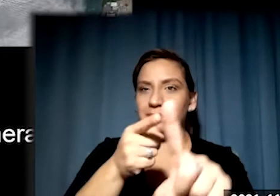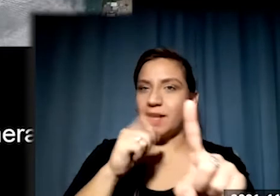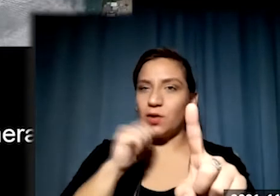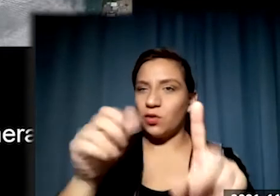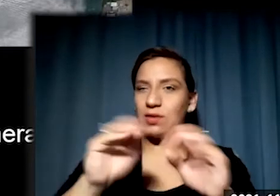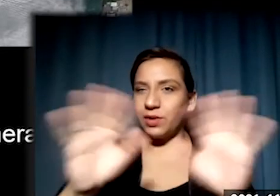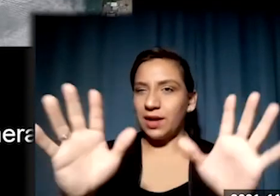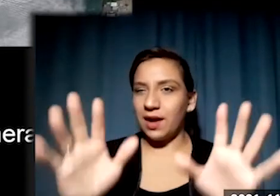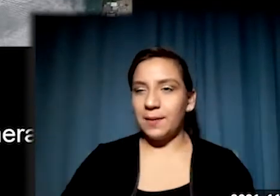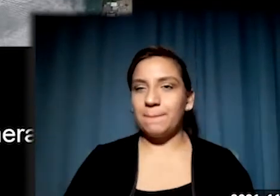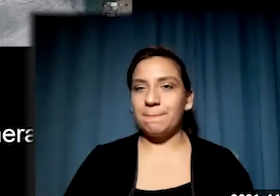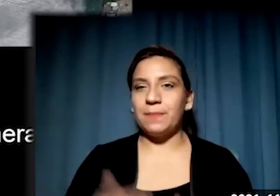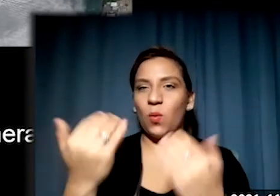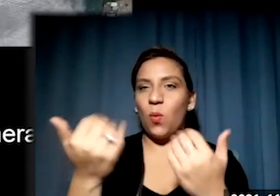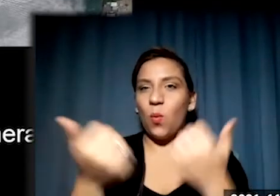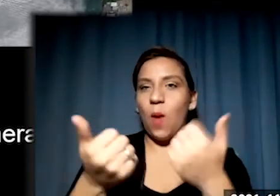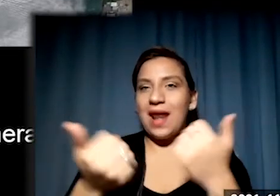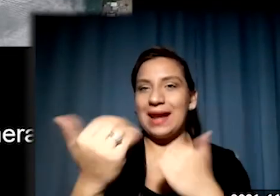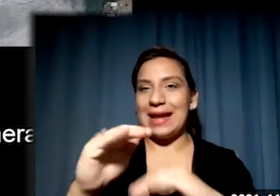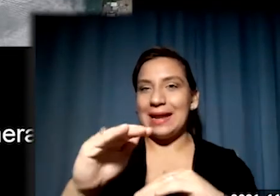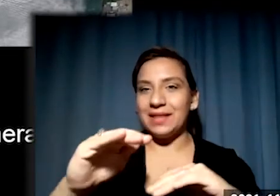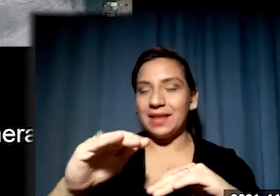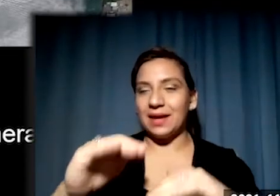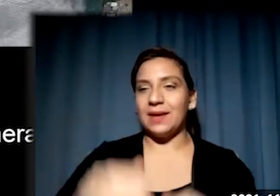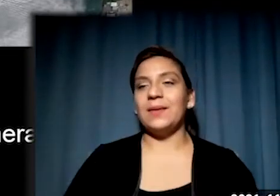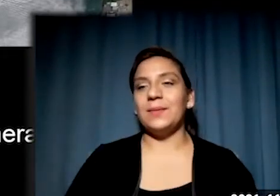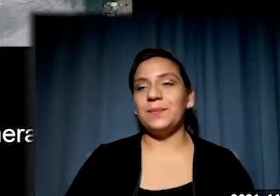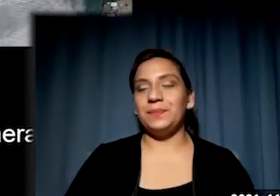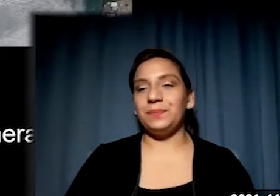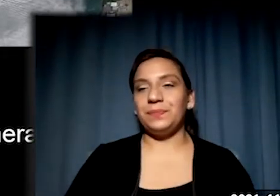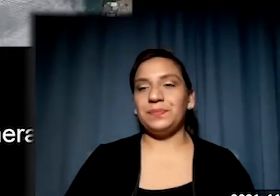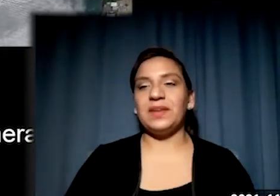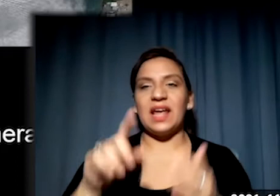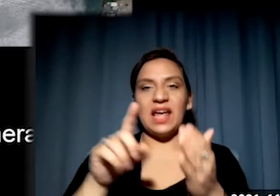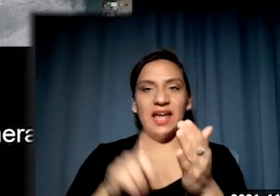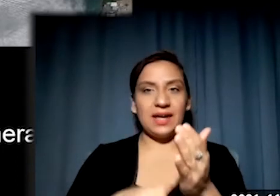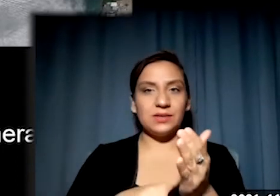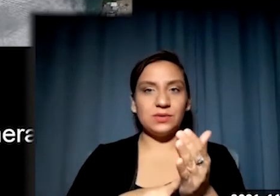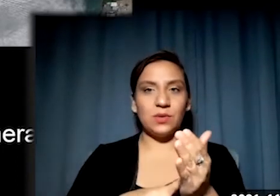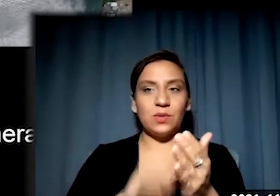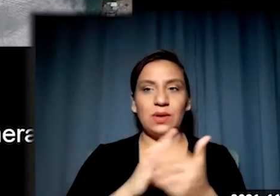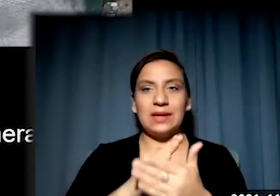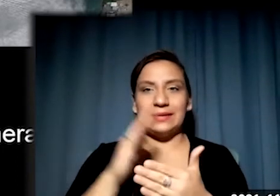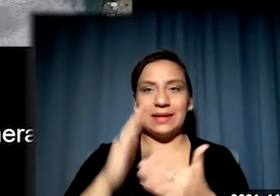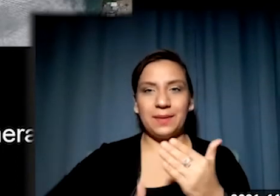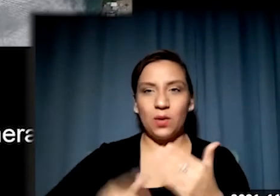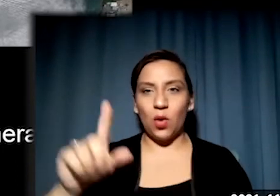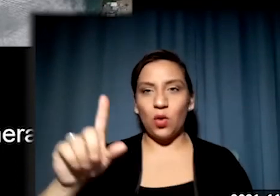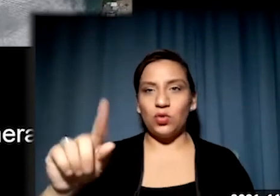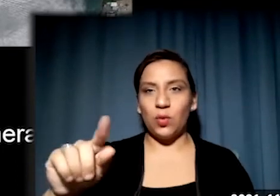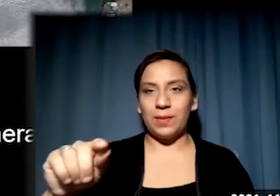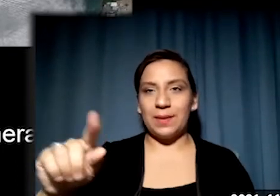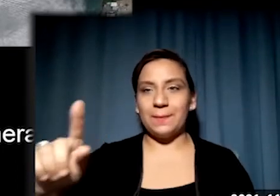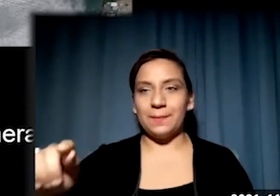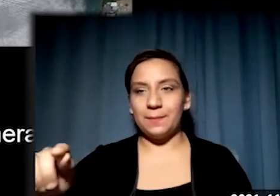in 2020, it 2012, it started much earlier. Carlos Rubio, again,